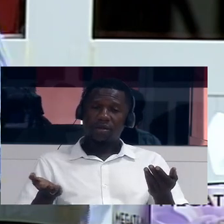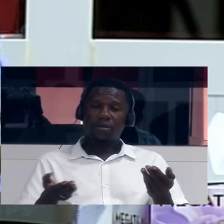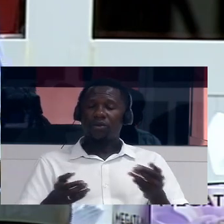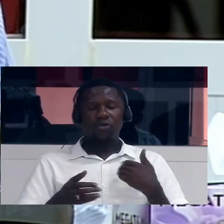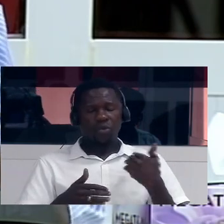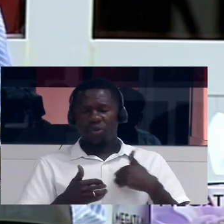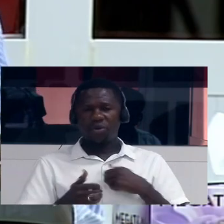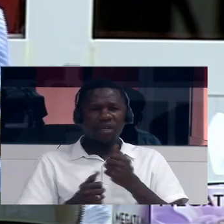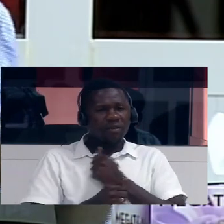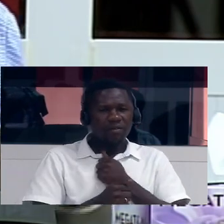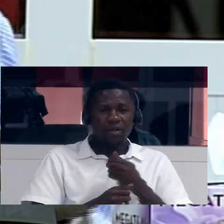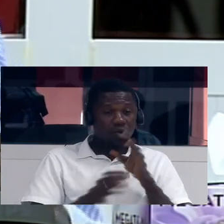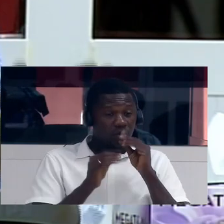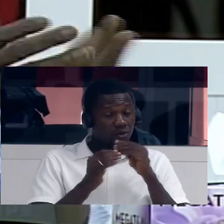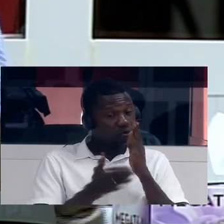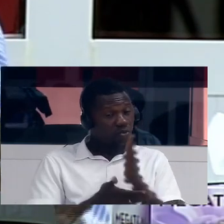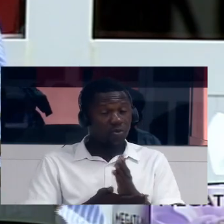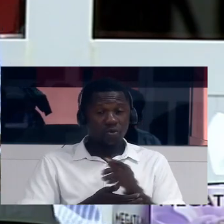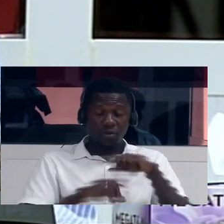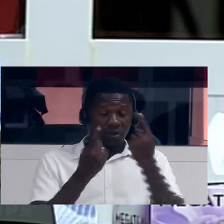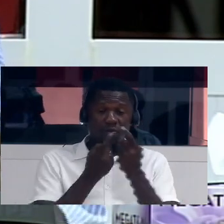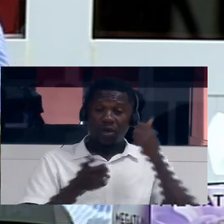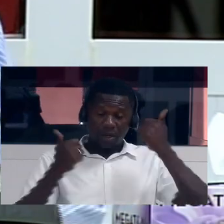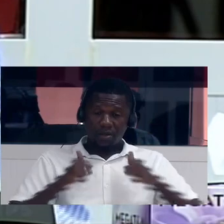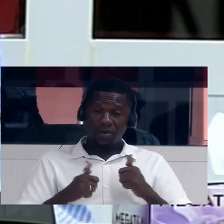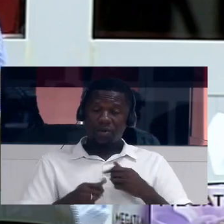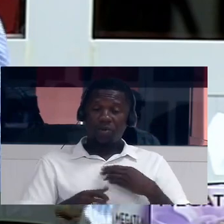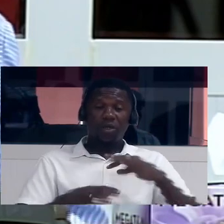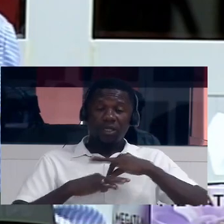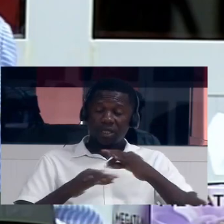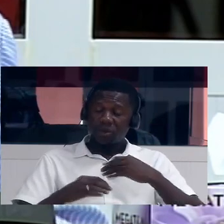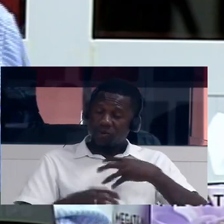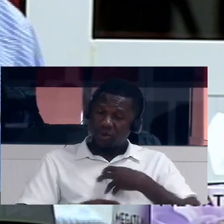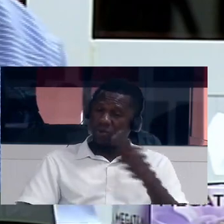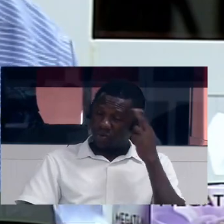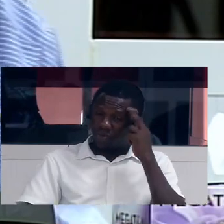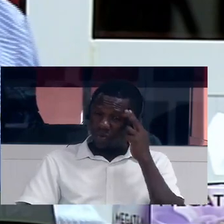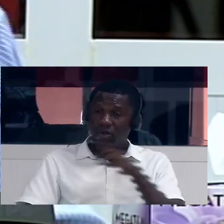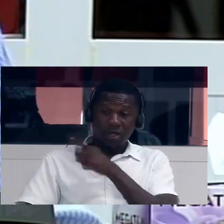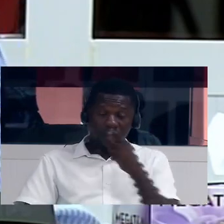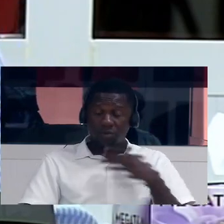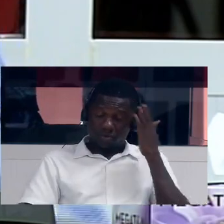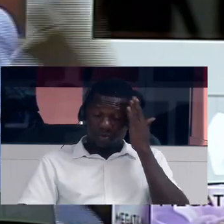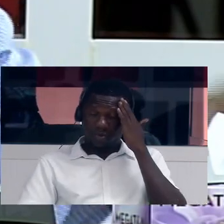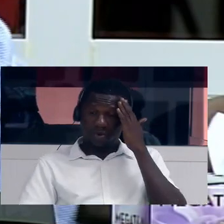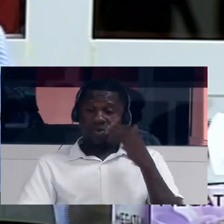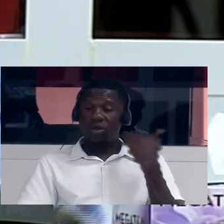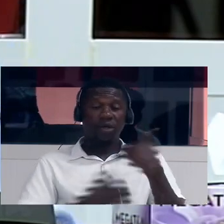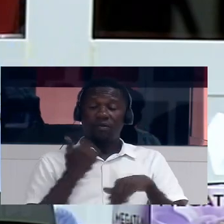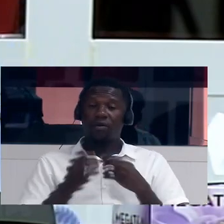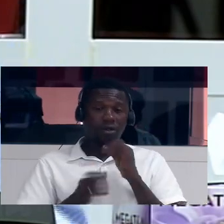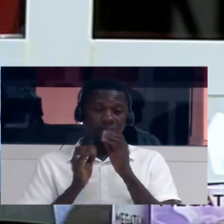So people are afraid even to tell you the truth. Something will happen. You will be interested to know. They will know, but they will not tell